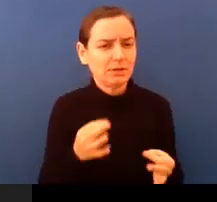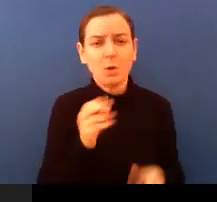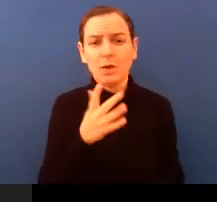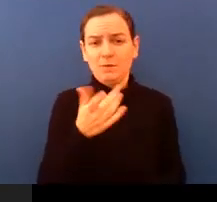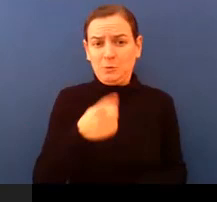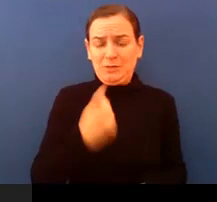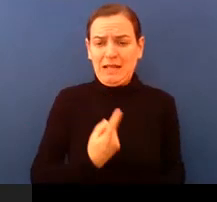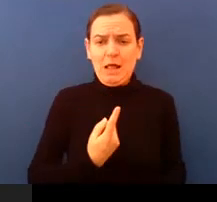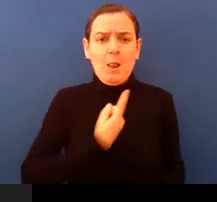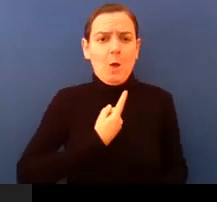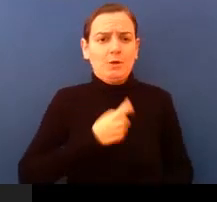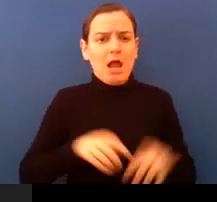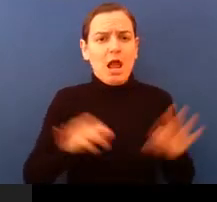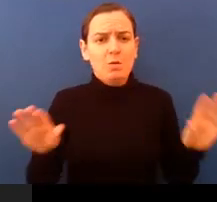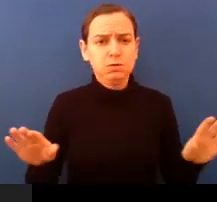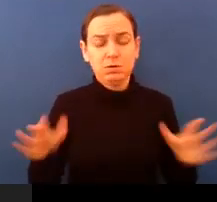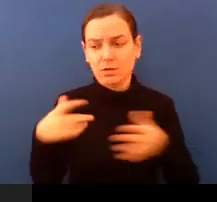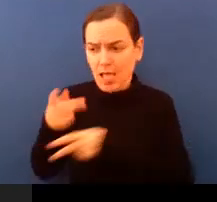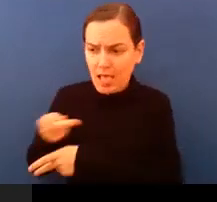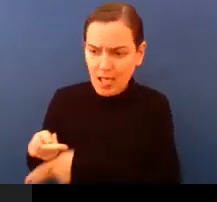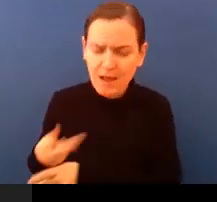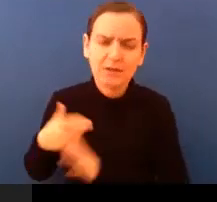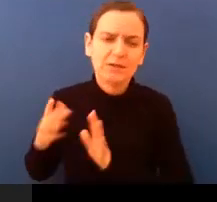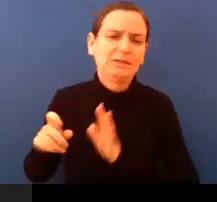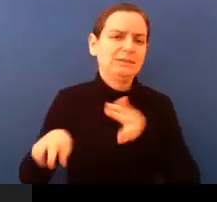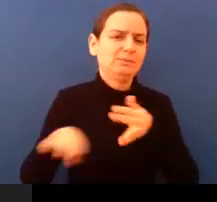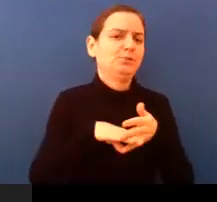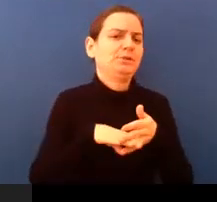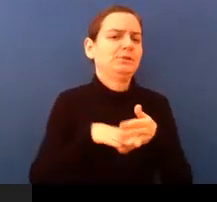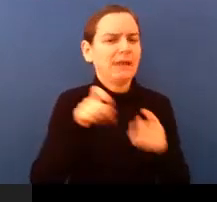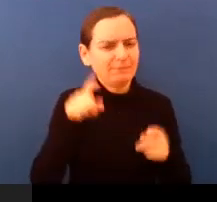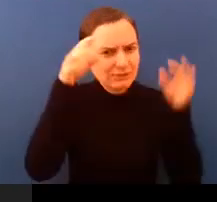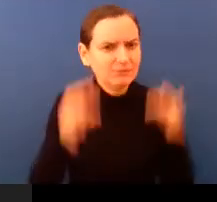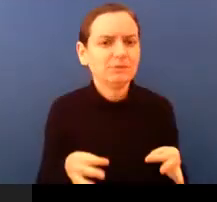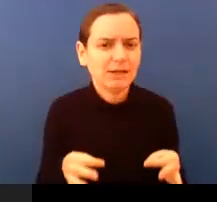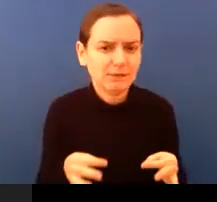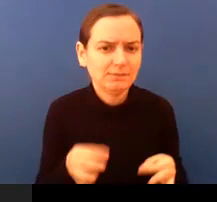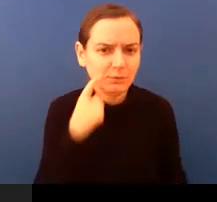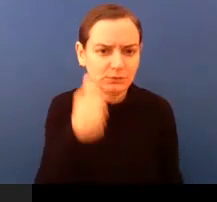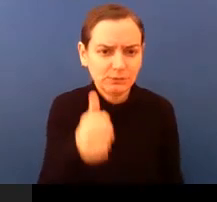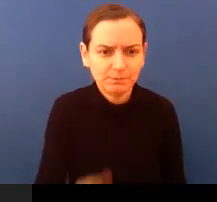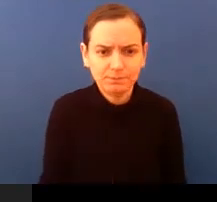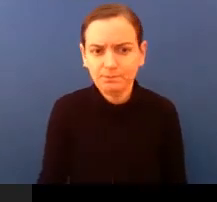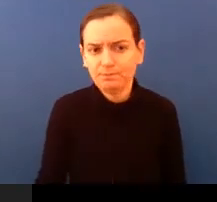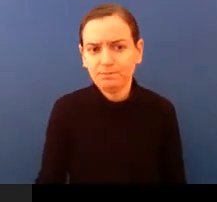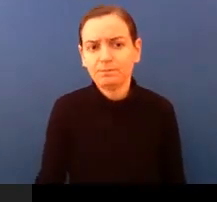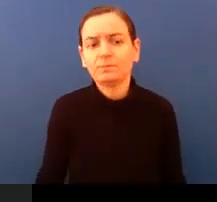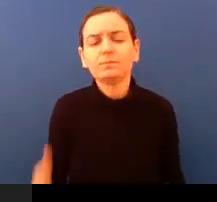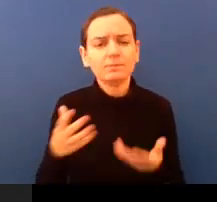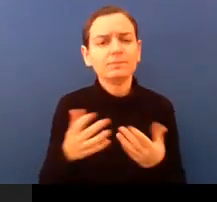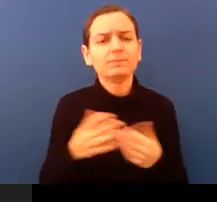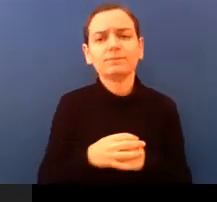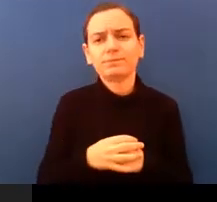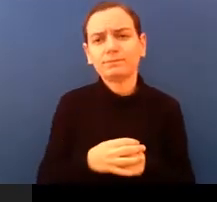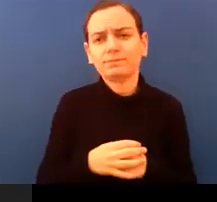A guide dog is still a dog, so it still has dog issues. So be aware of that. And again, how much traveling do